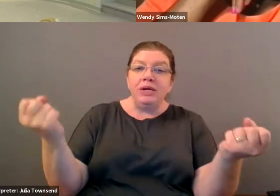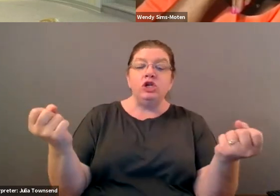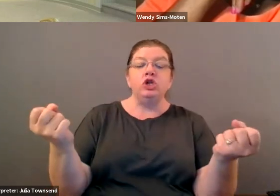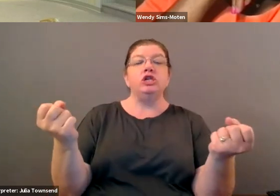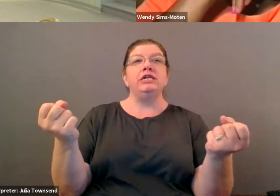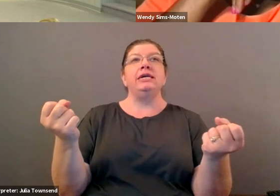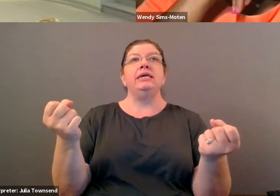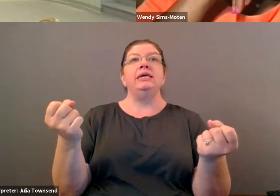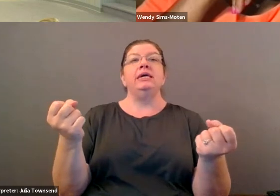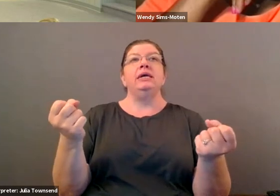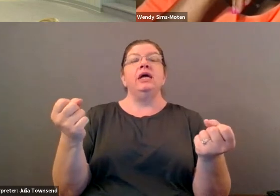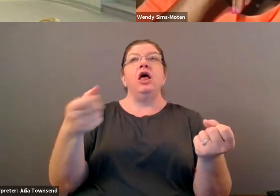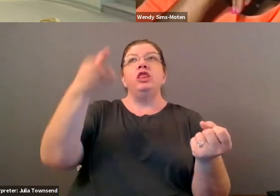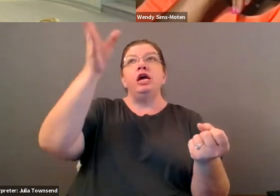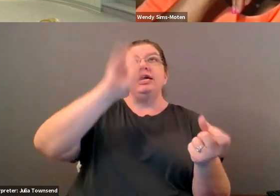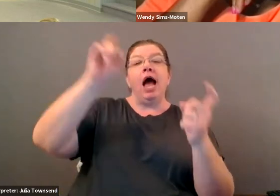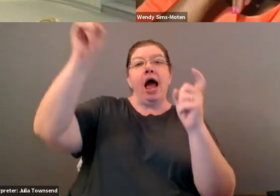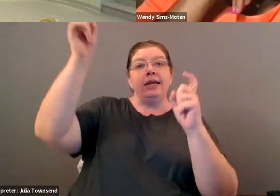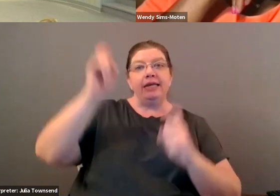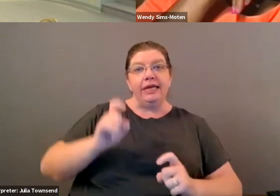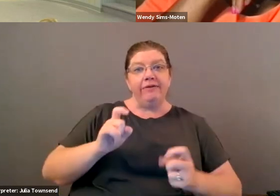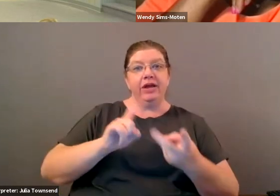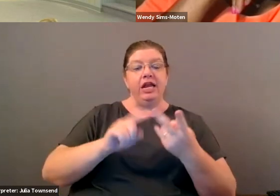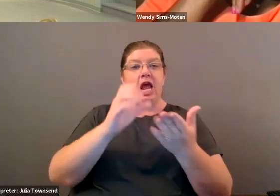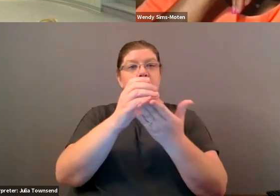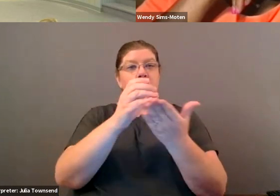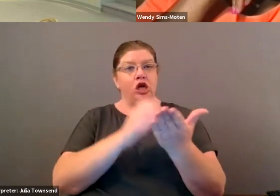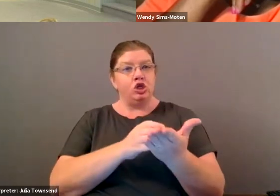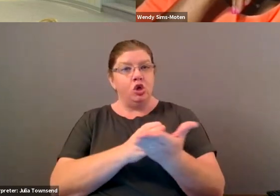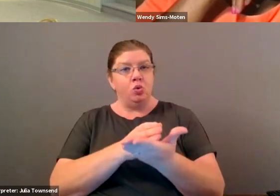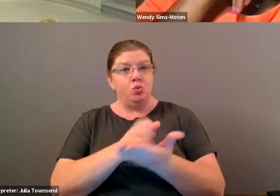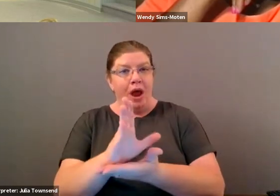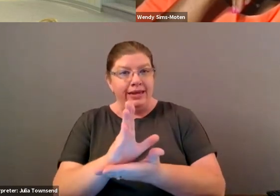breaching the God-given and constitutional rights